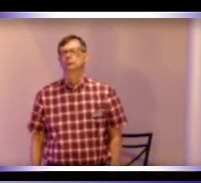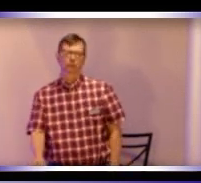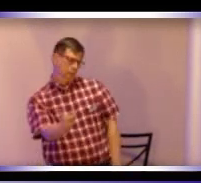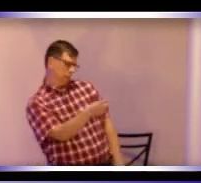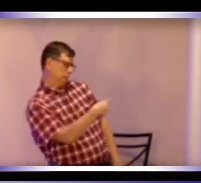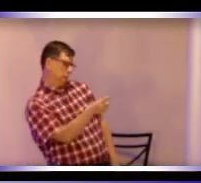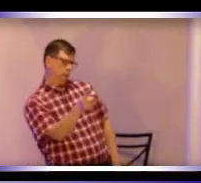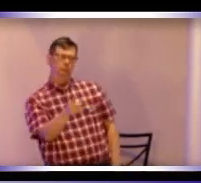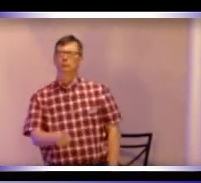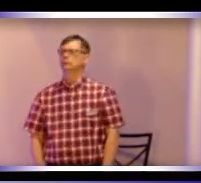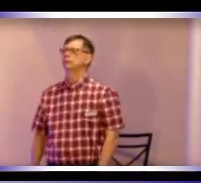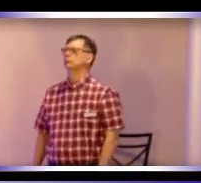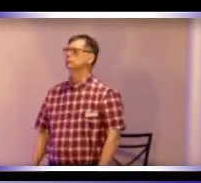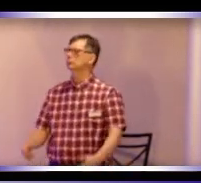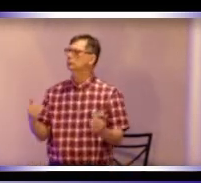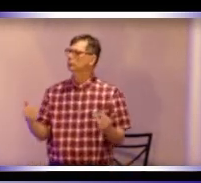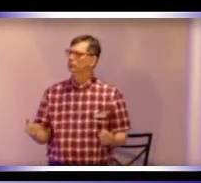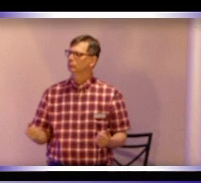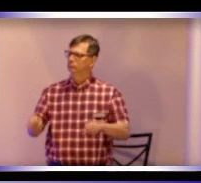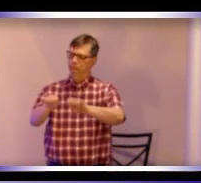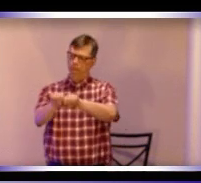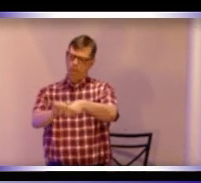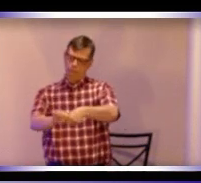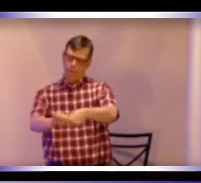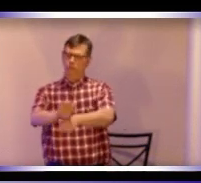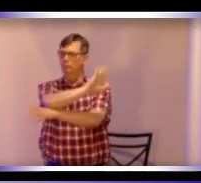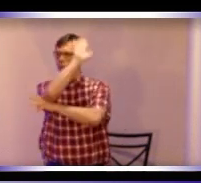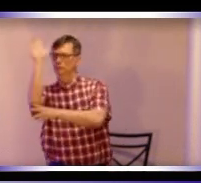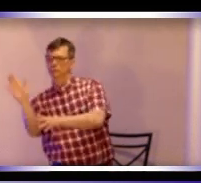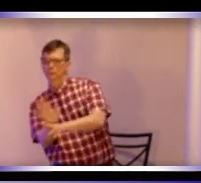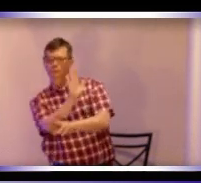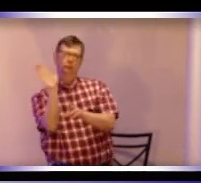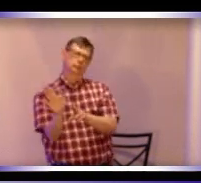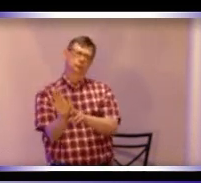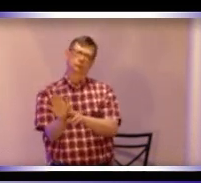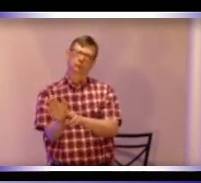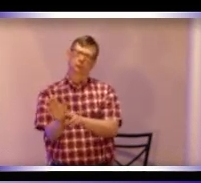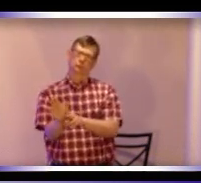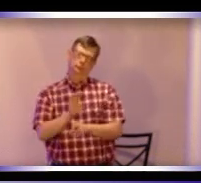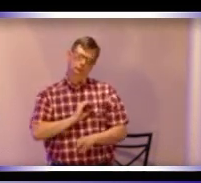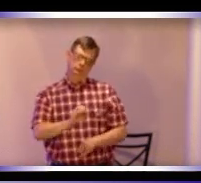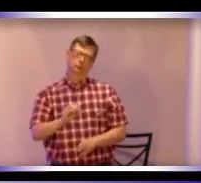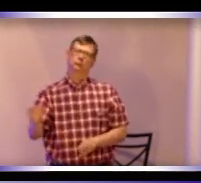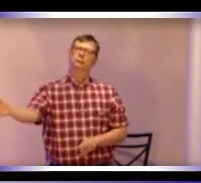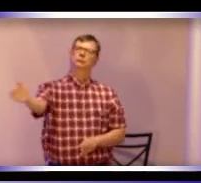those who so completely deserve our